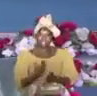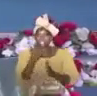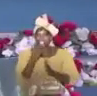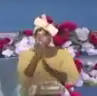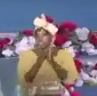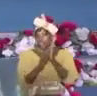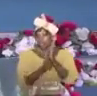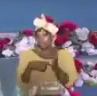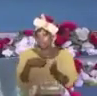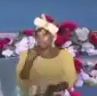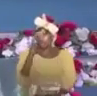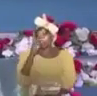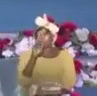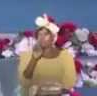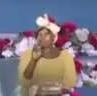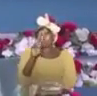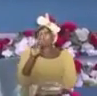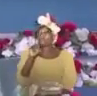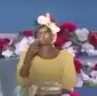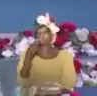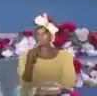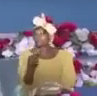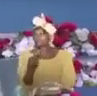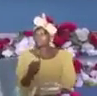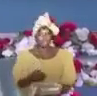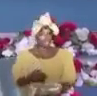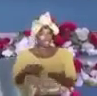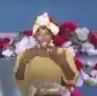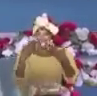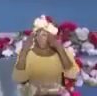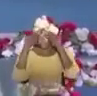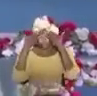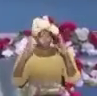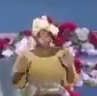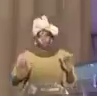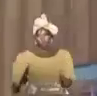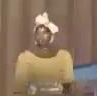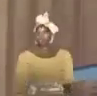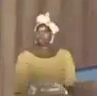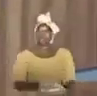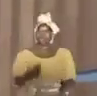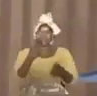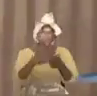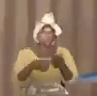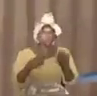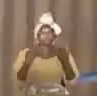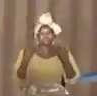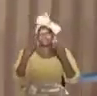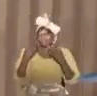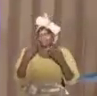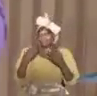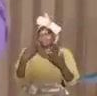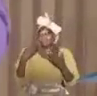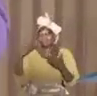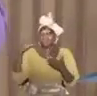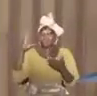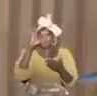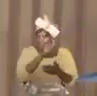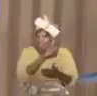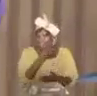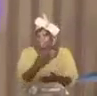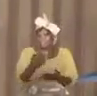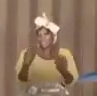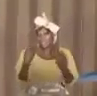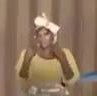Orpah. The Bible says that all of them, I don't know what kind of spirit came upon that family. They strangely were losing all